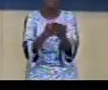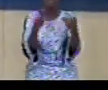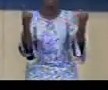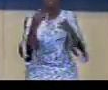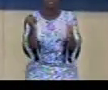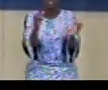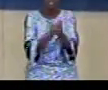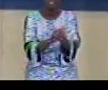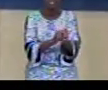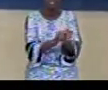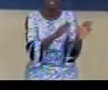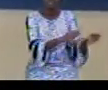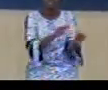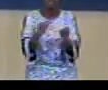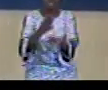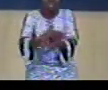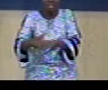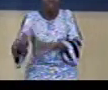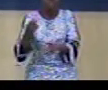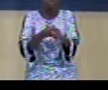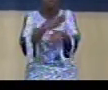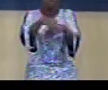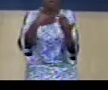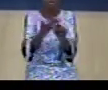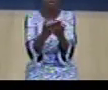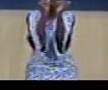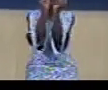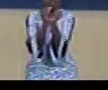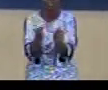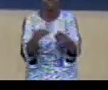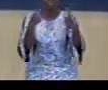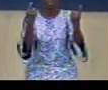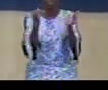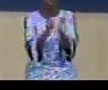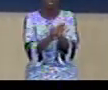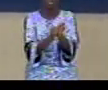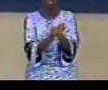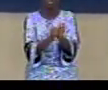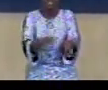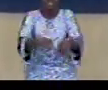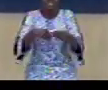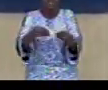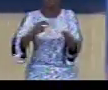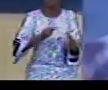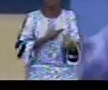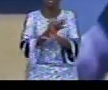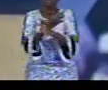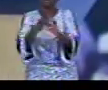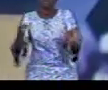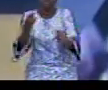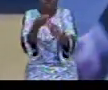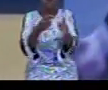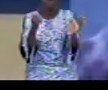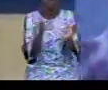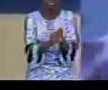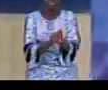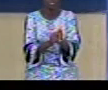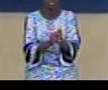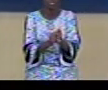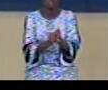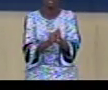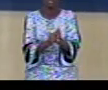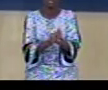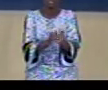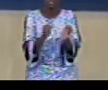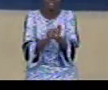takes you away from every bondage of sin and gives you freedom from that that binds you,